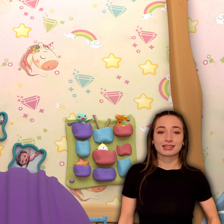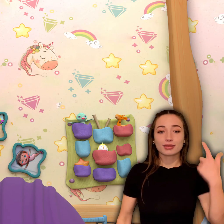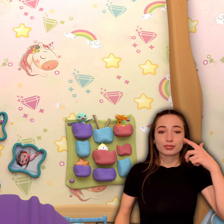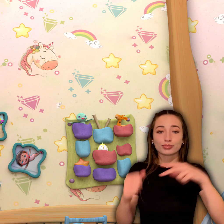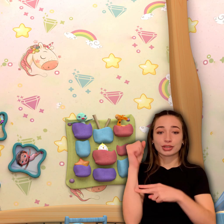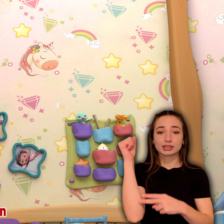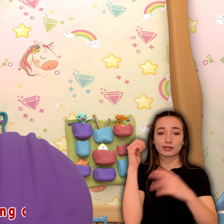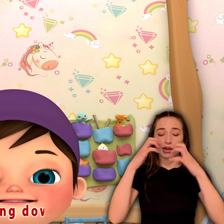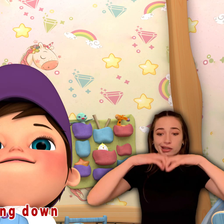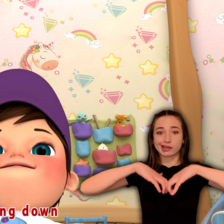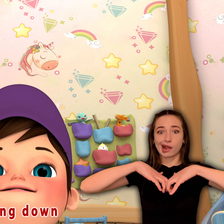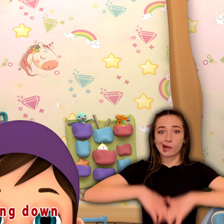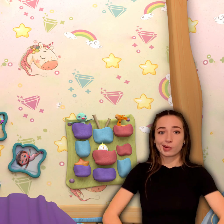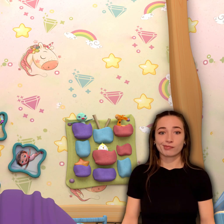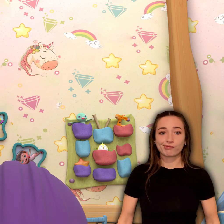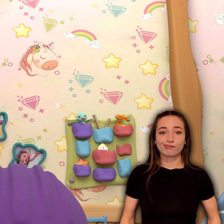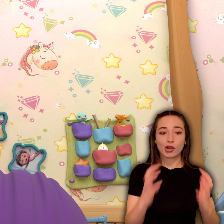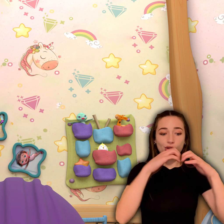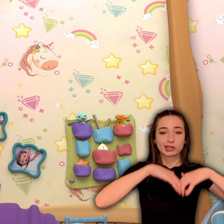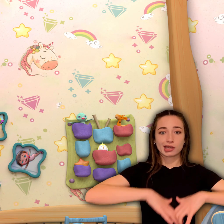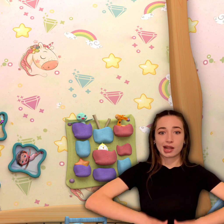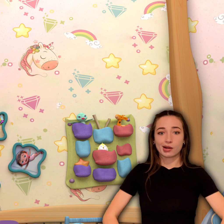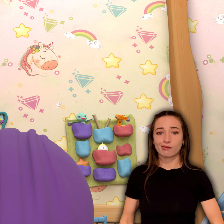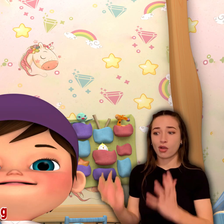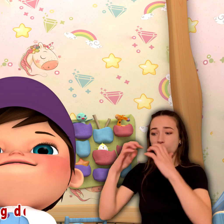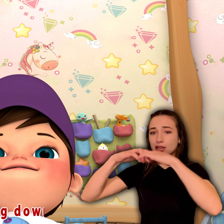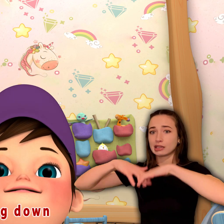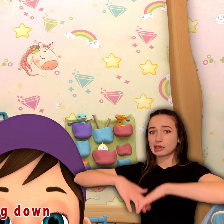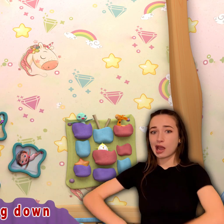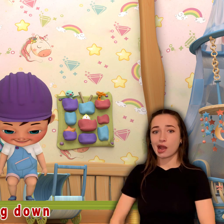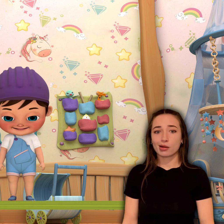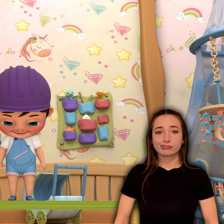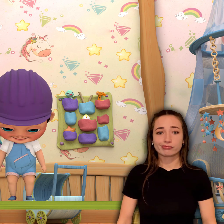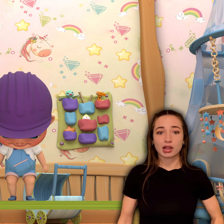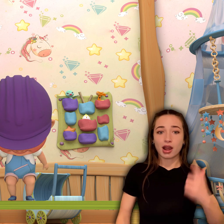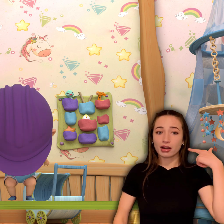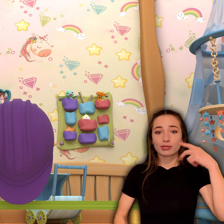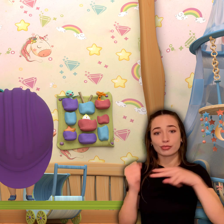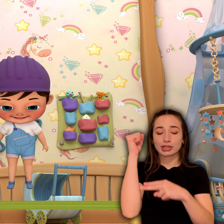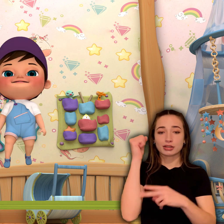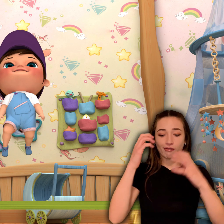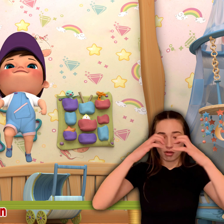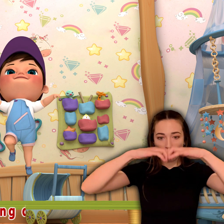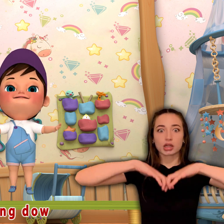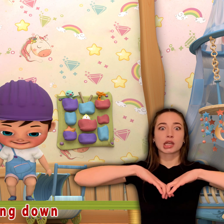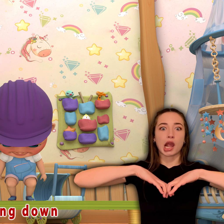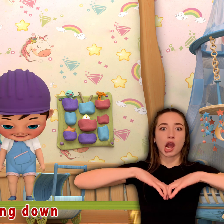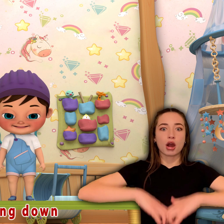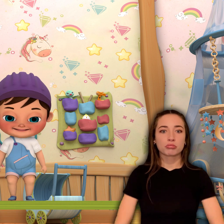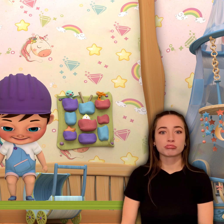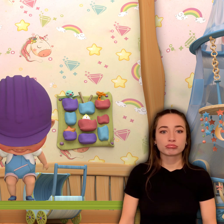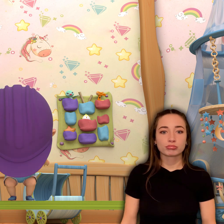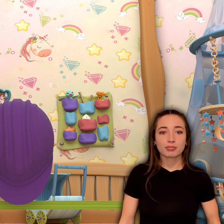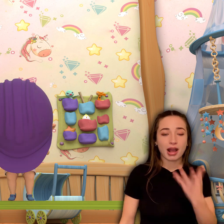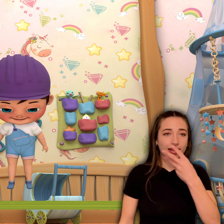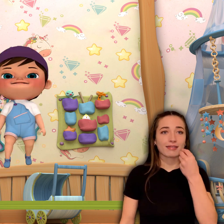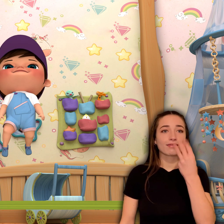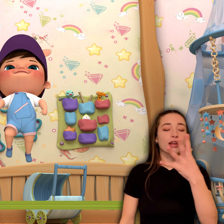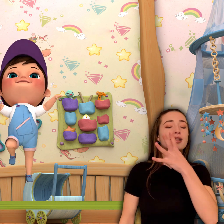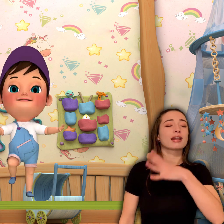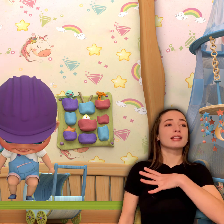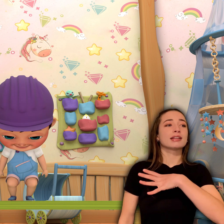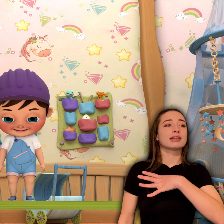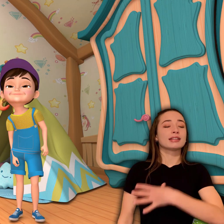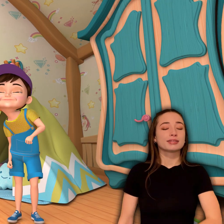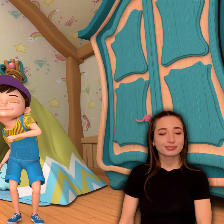London Bridge is falling down falling down falling down London bridge is falling down